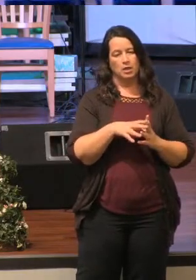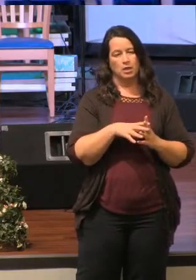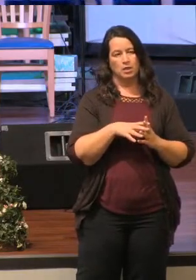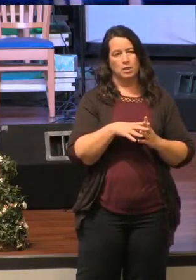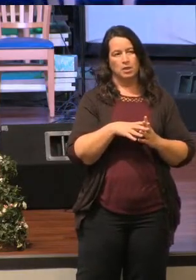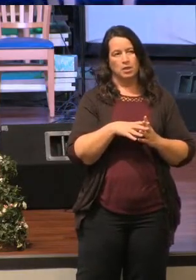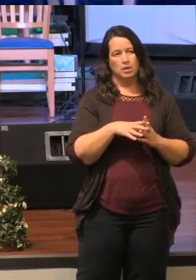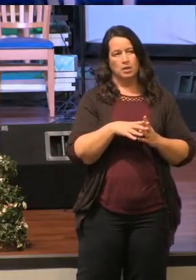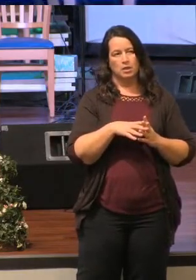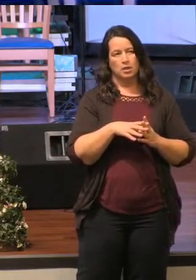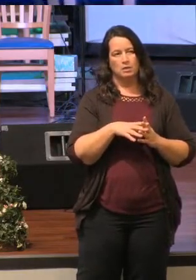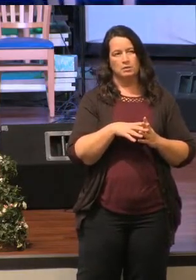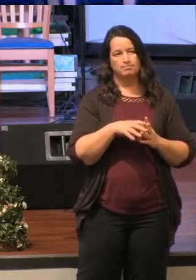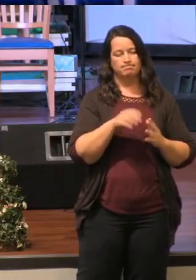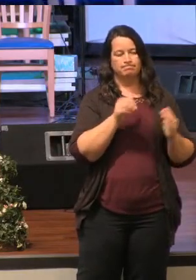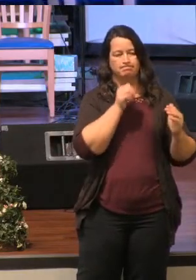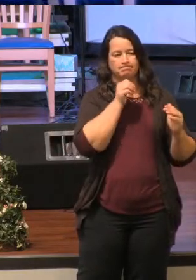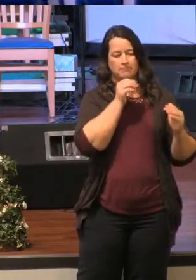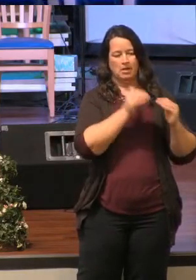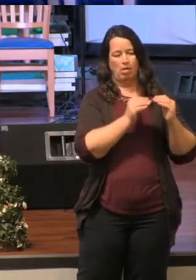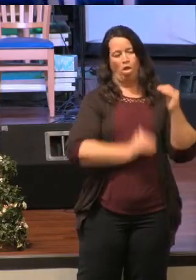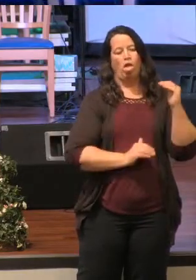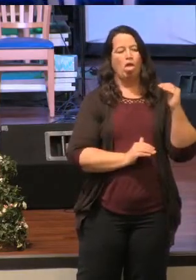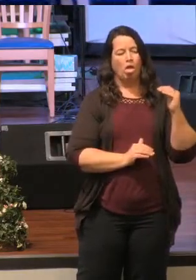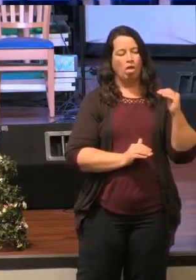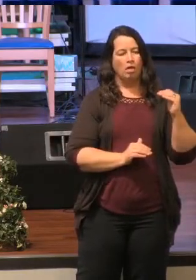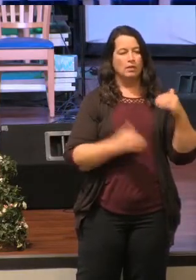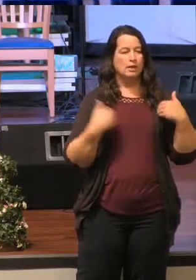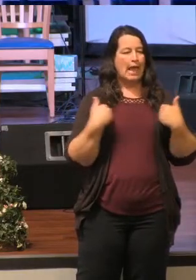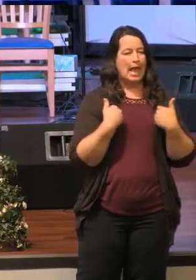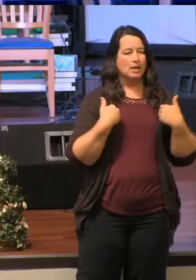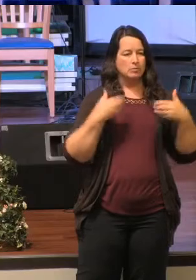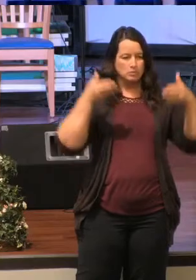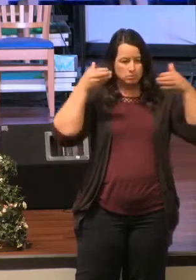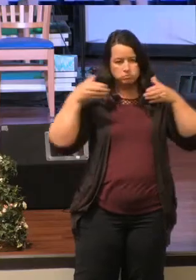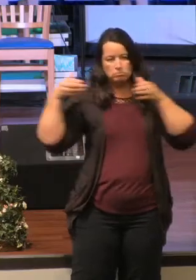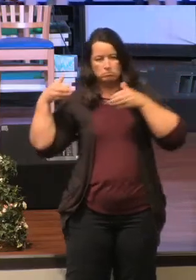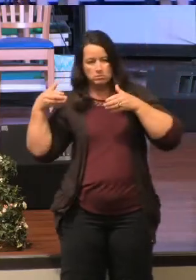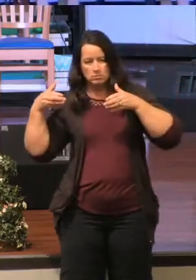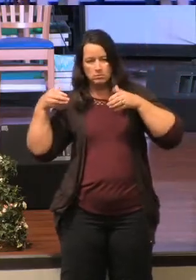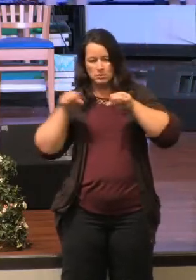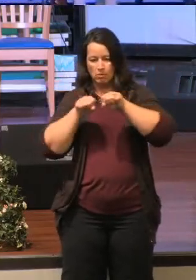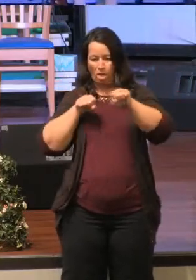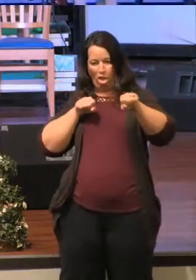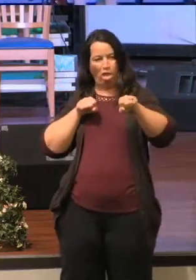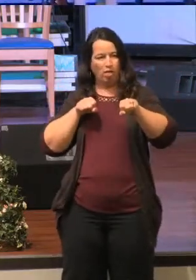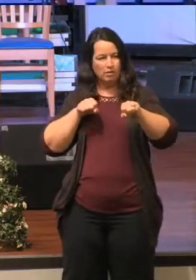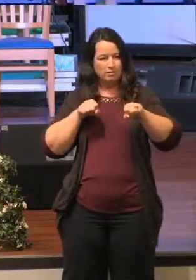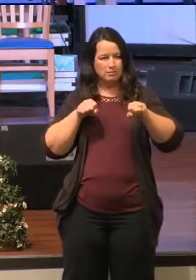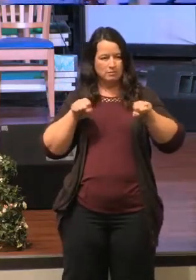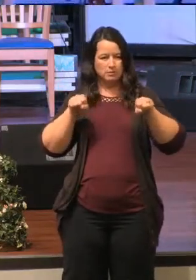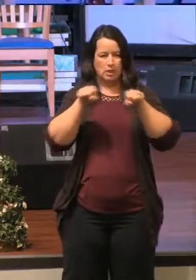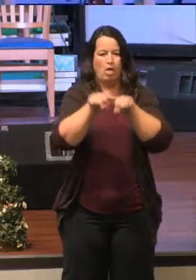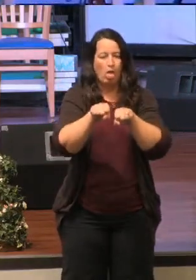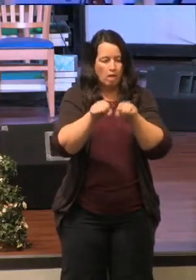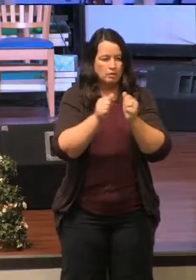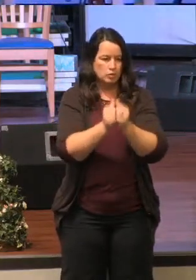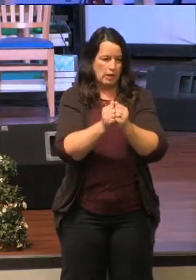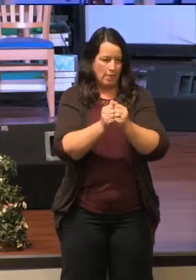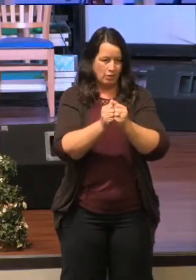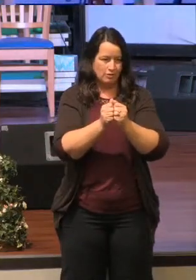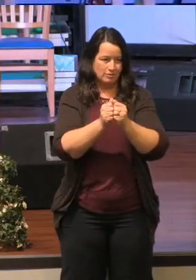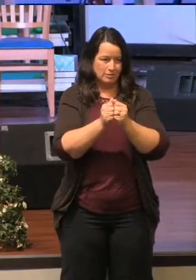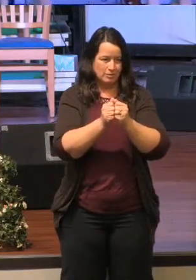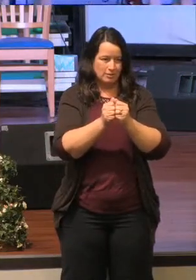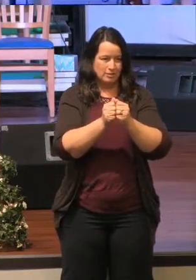be unequally yoked. That is just like two animals that are hooked together to pull a plow. Don't be yoked together as believers